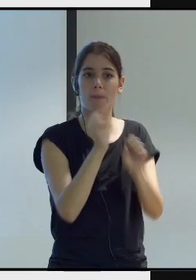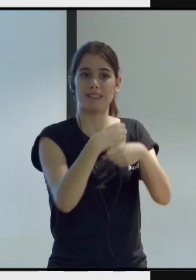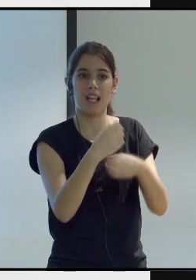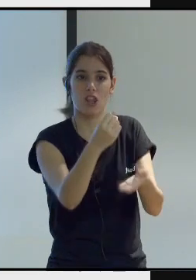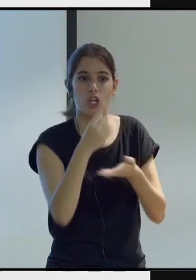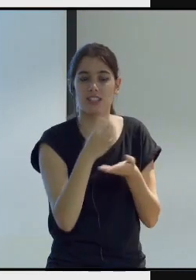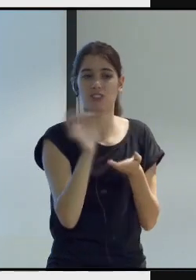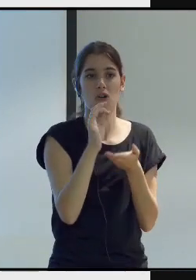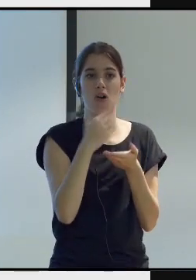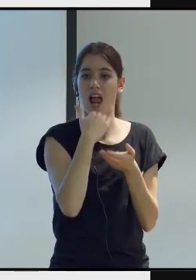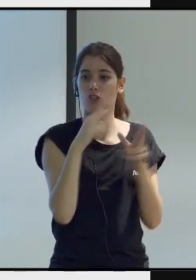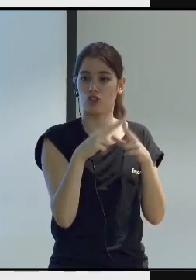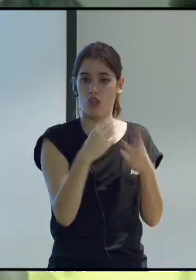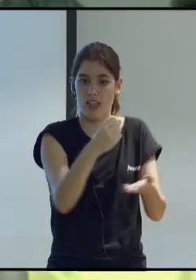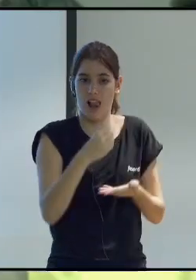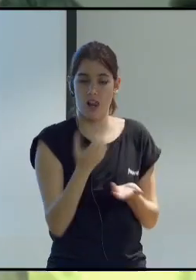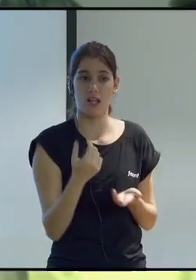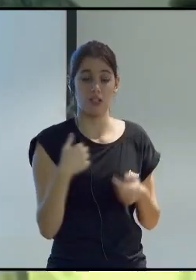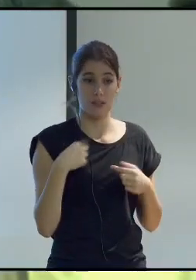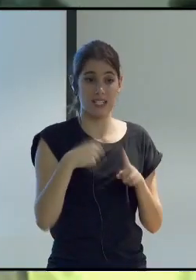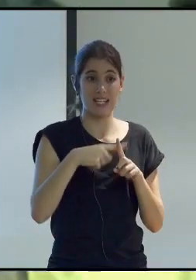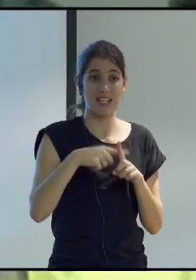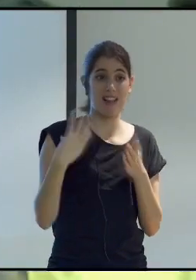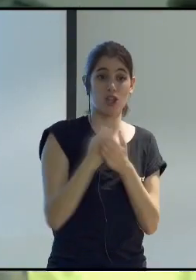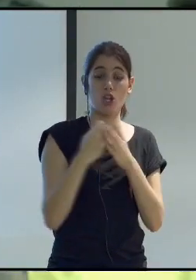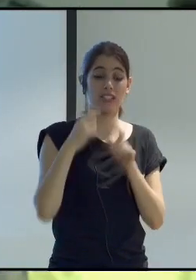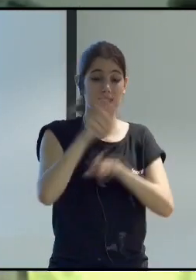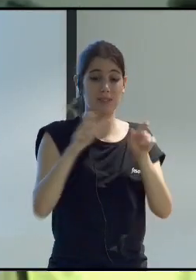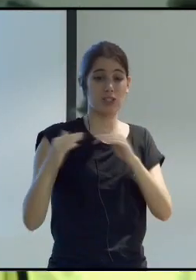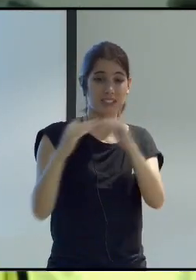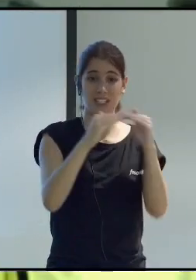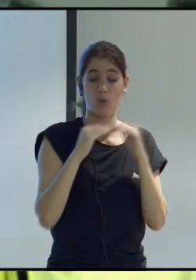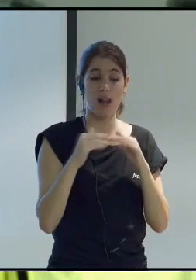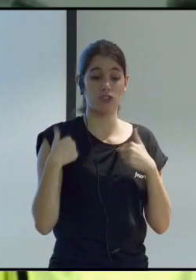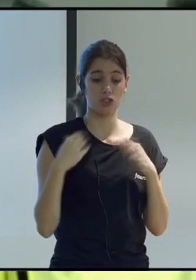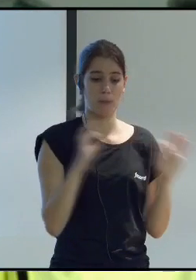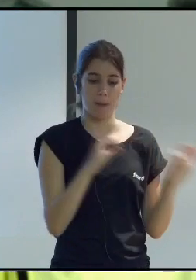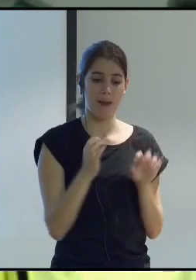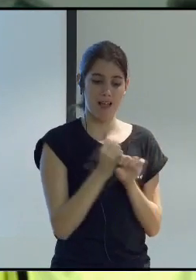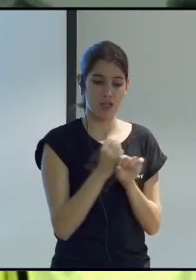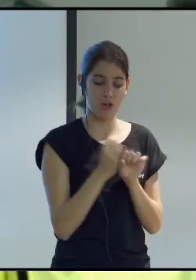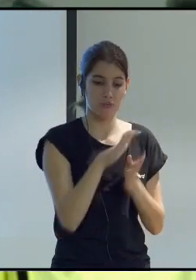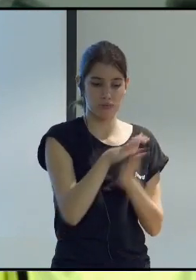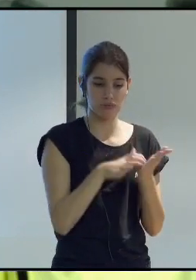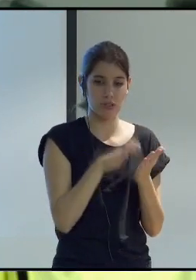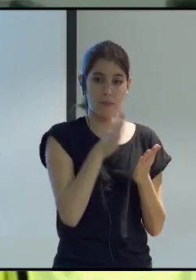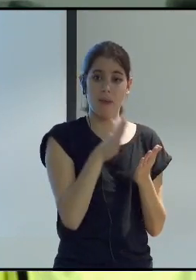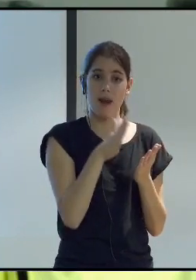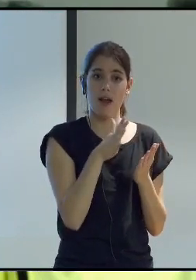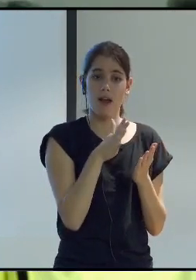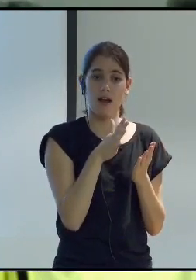others. So we also prepare input from consultations on direct relevance to independent